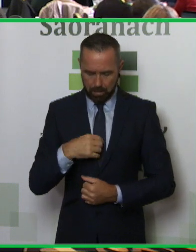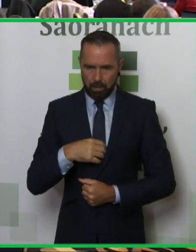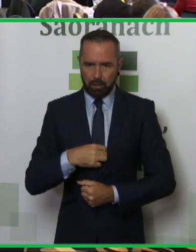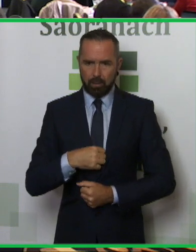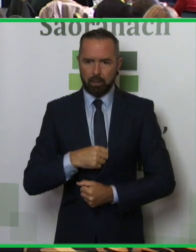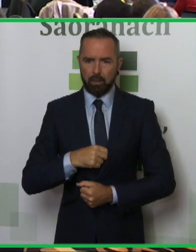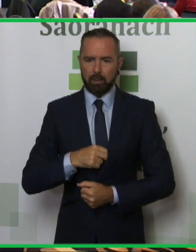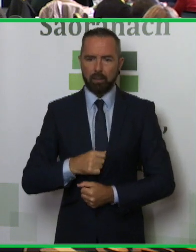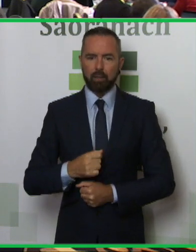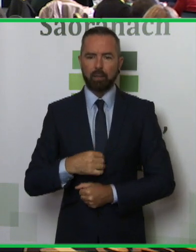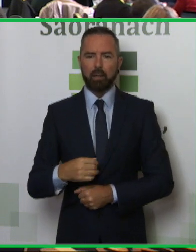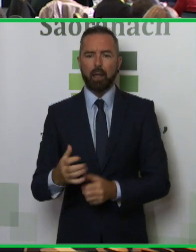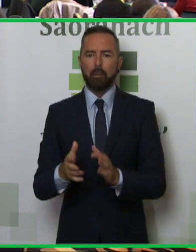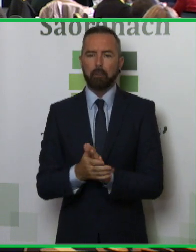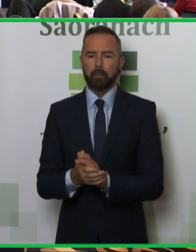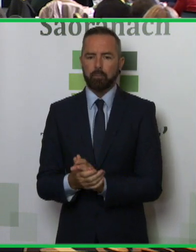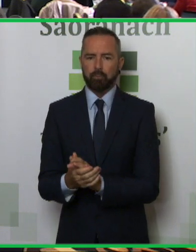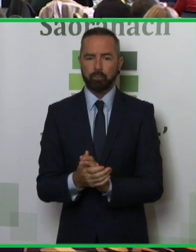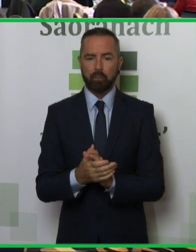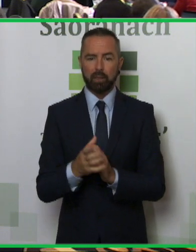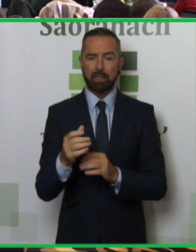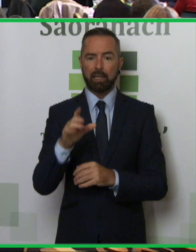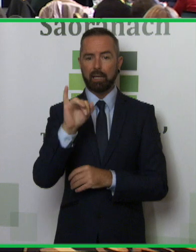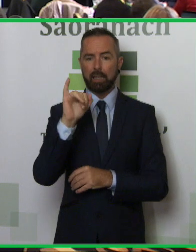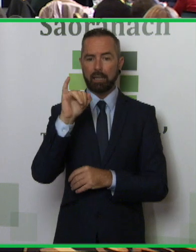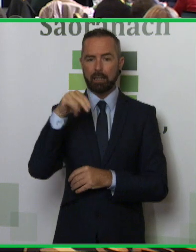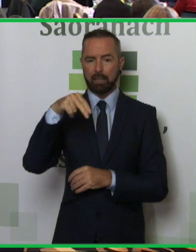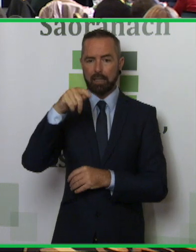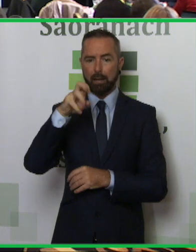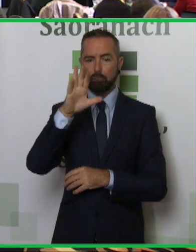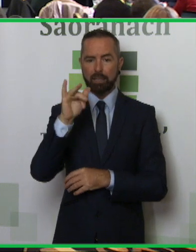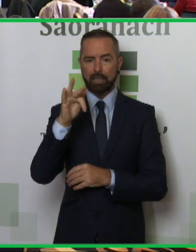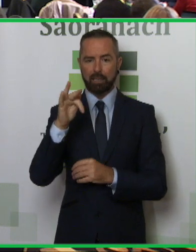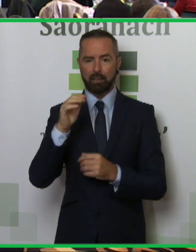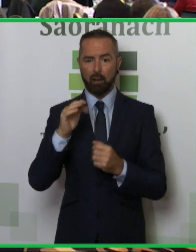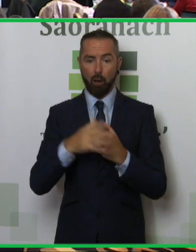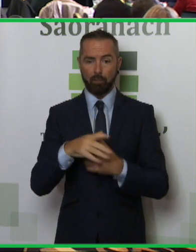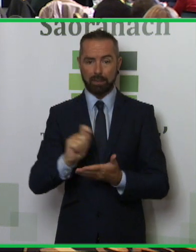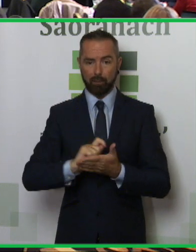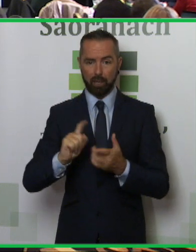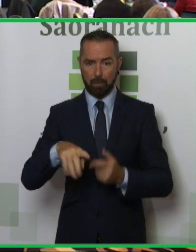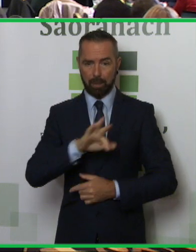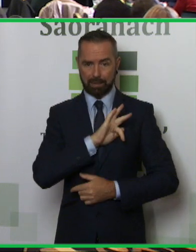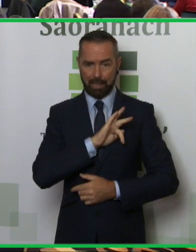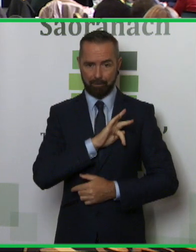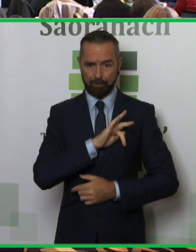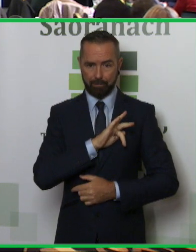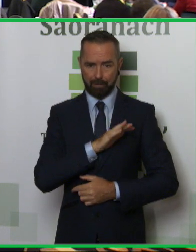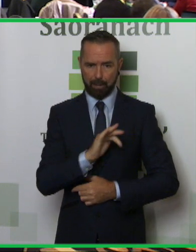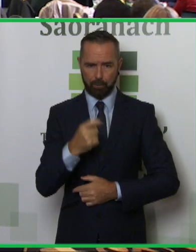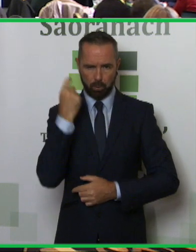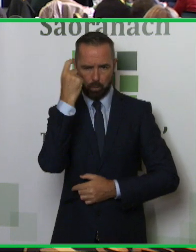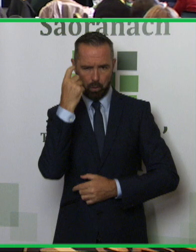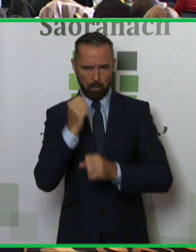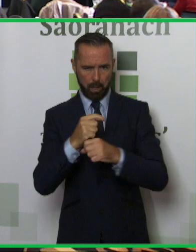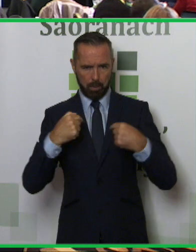hanging in the room, that the integrity of the Secretariat or the process of myself is called into question. I want to